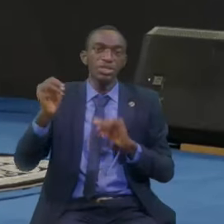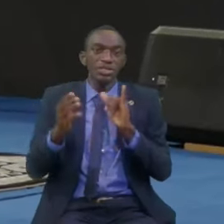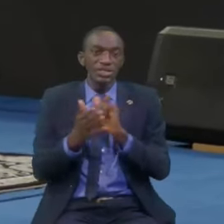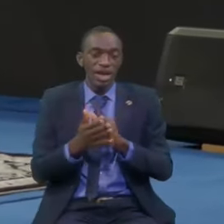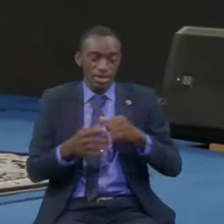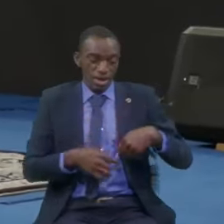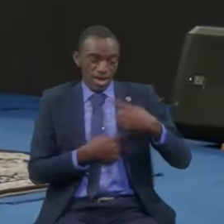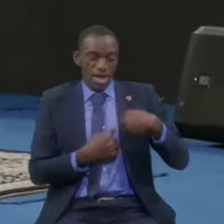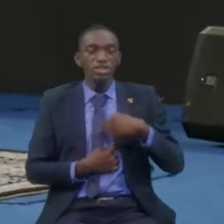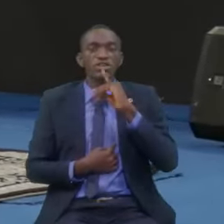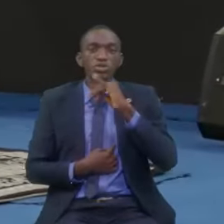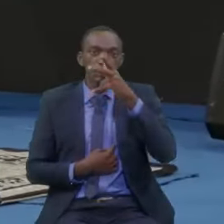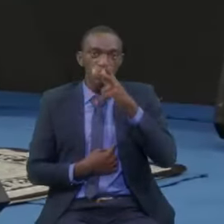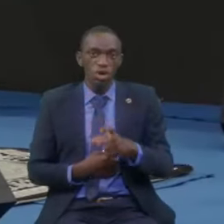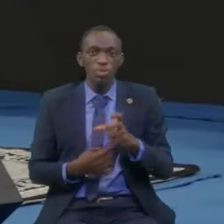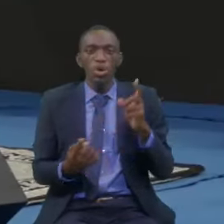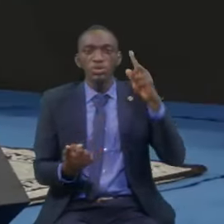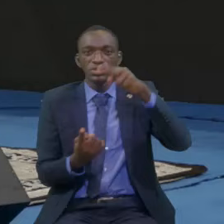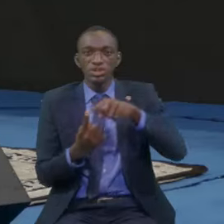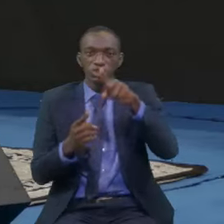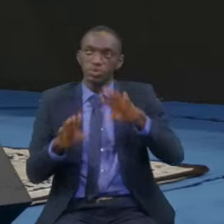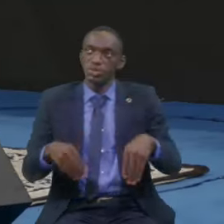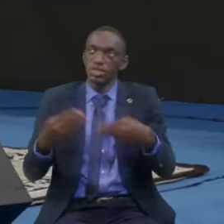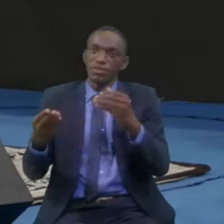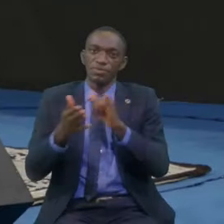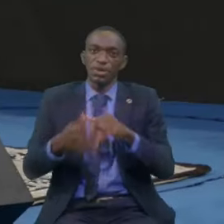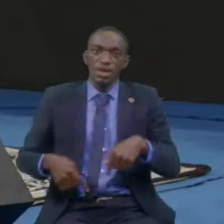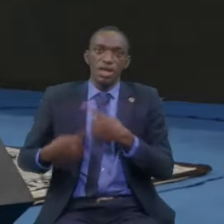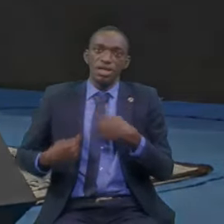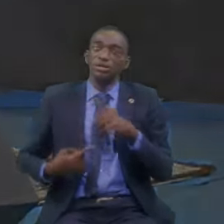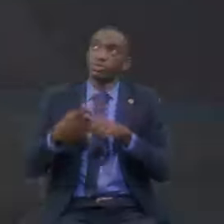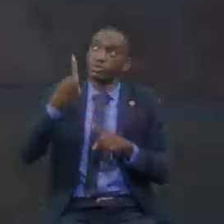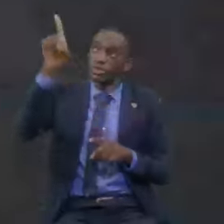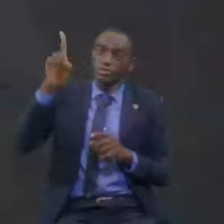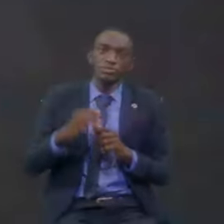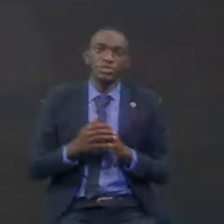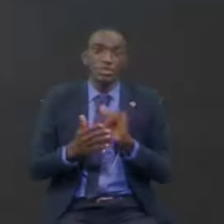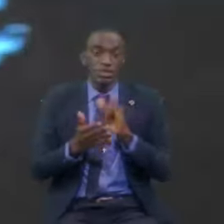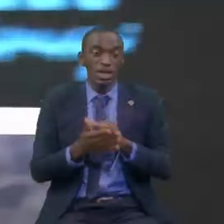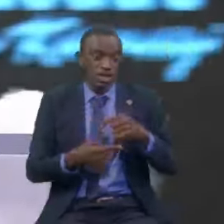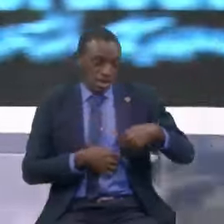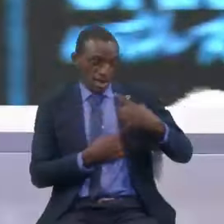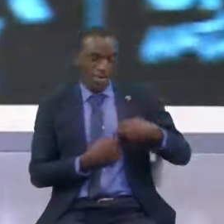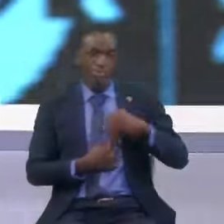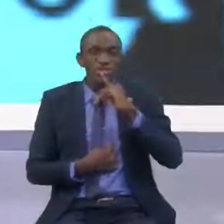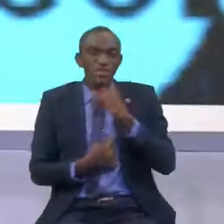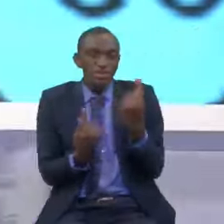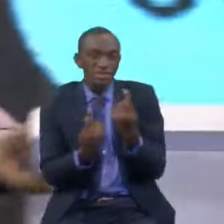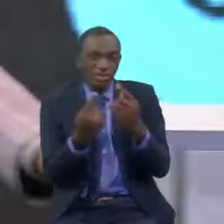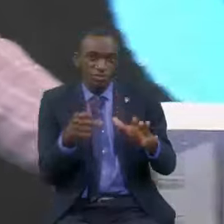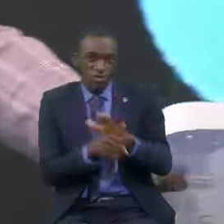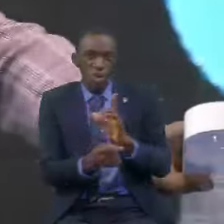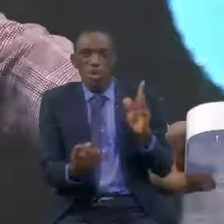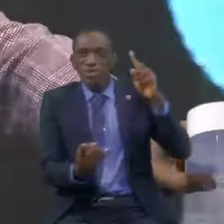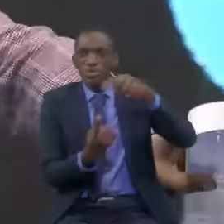until you give that heart to him. That heart is sinful until you give that heart to